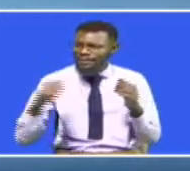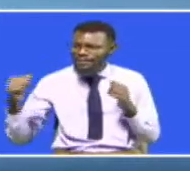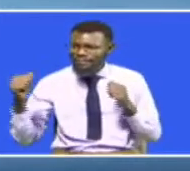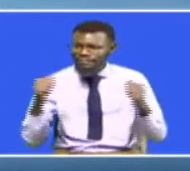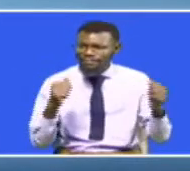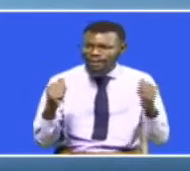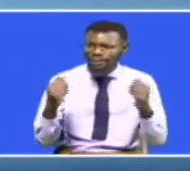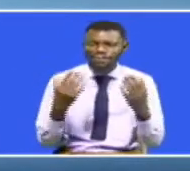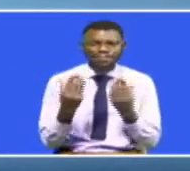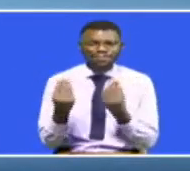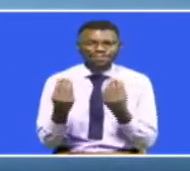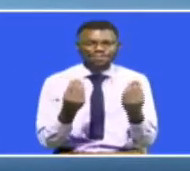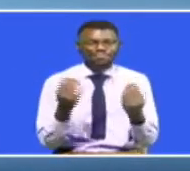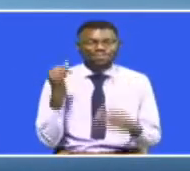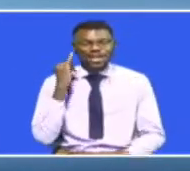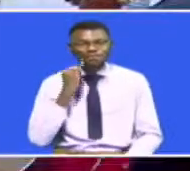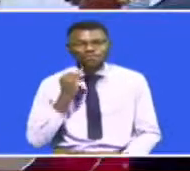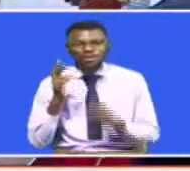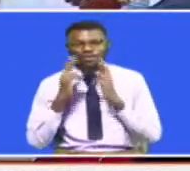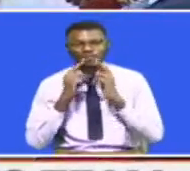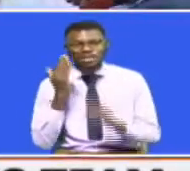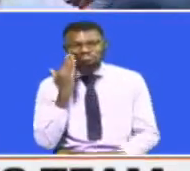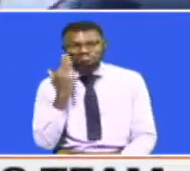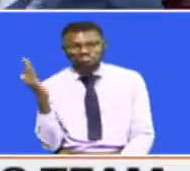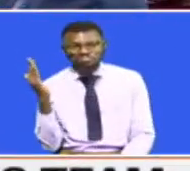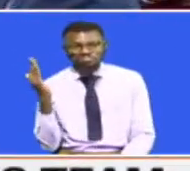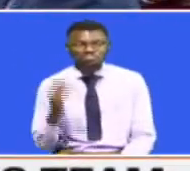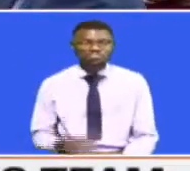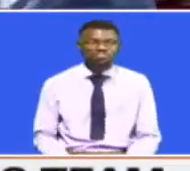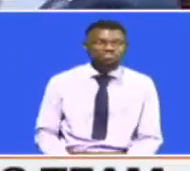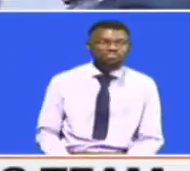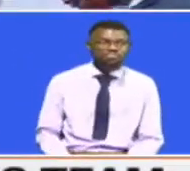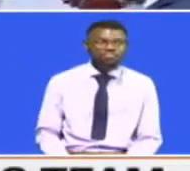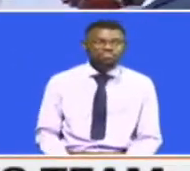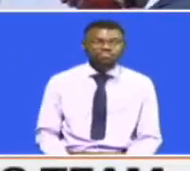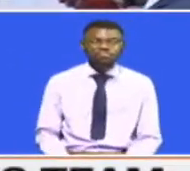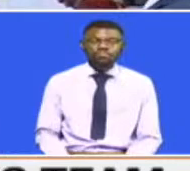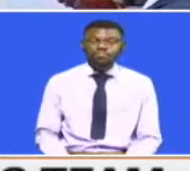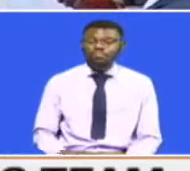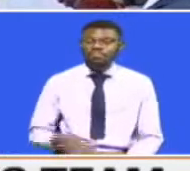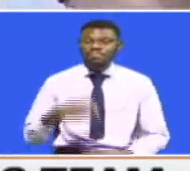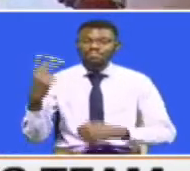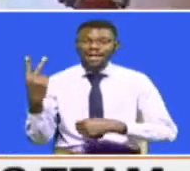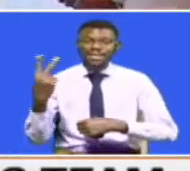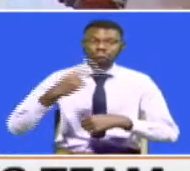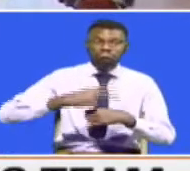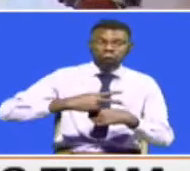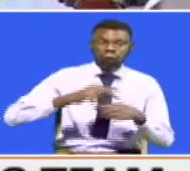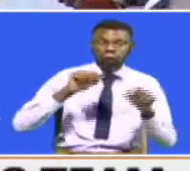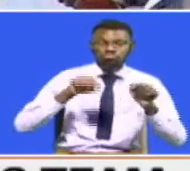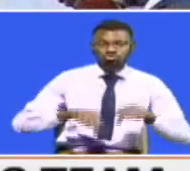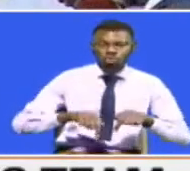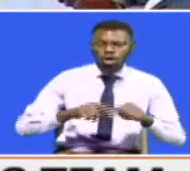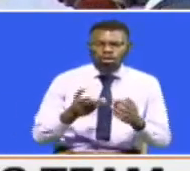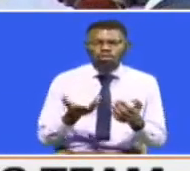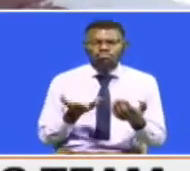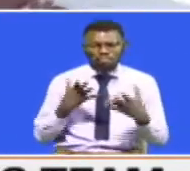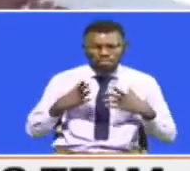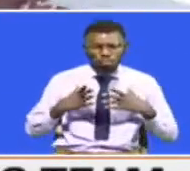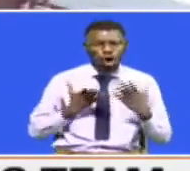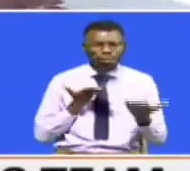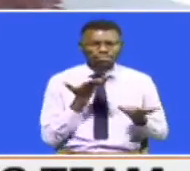To reports. PPLC. Not the second day of presentation of public memoranda to the National Dialogue